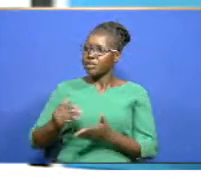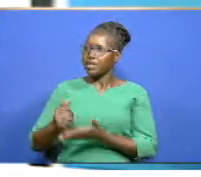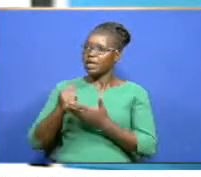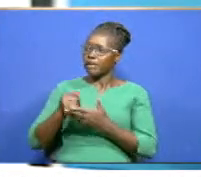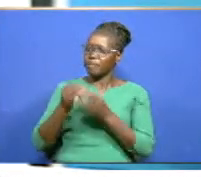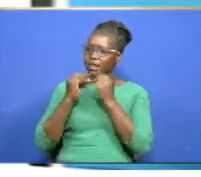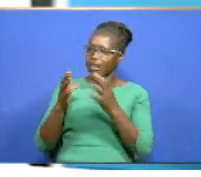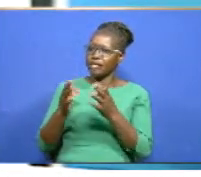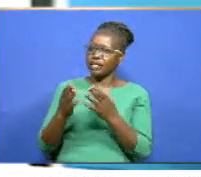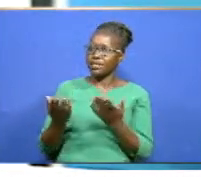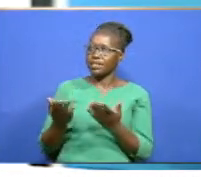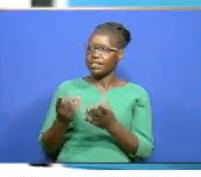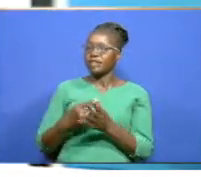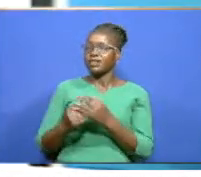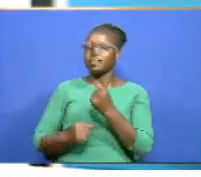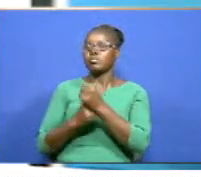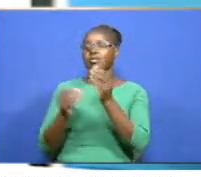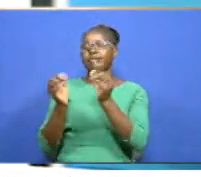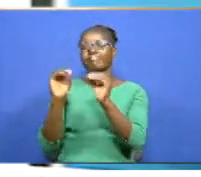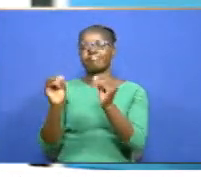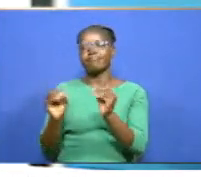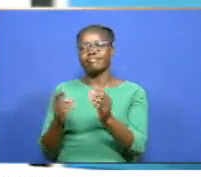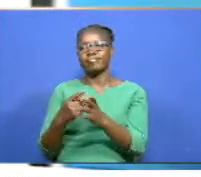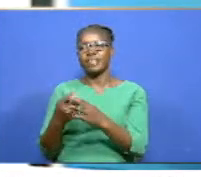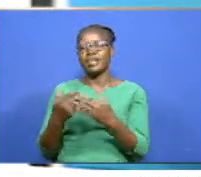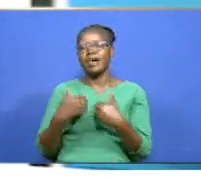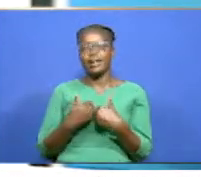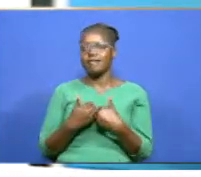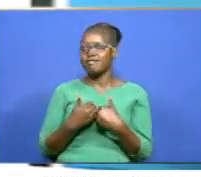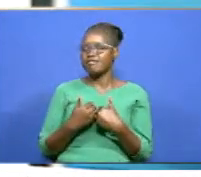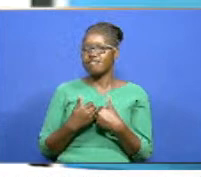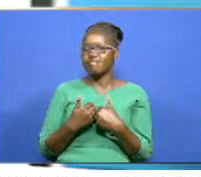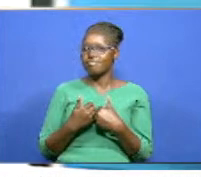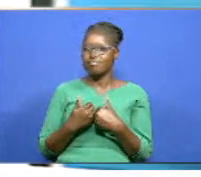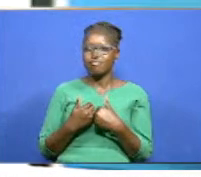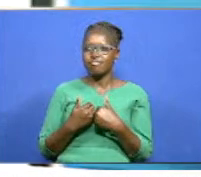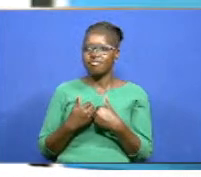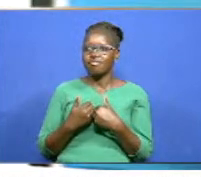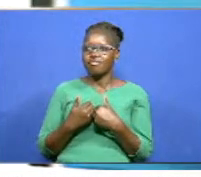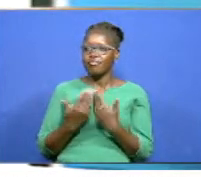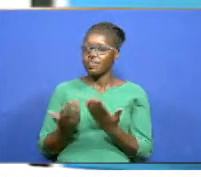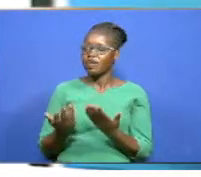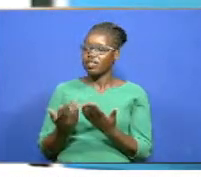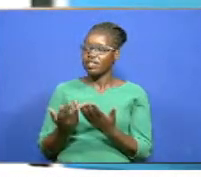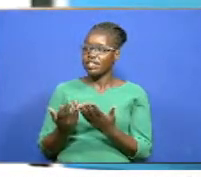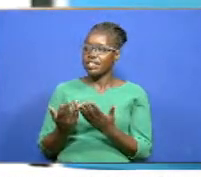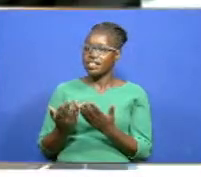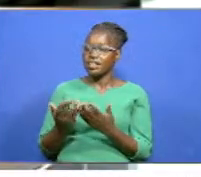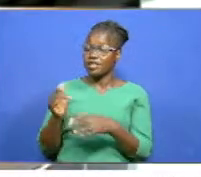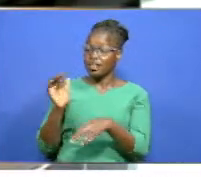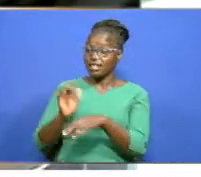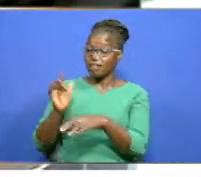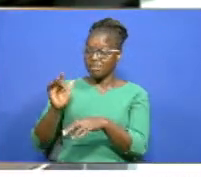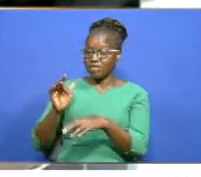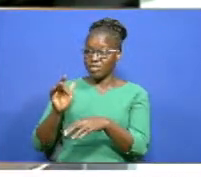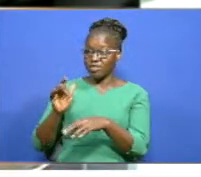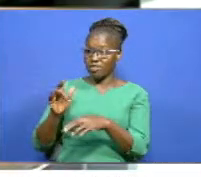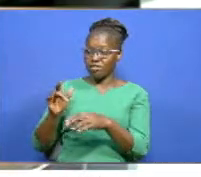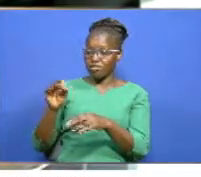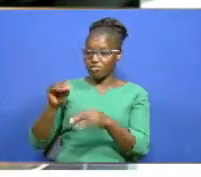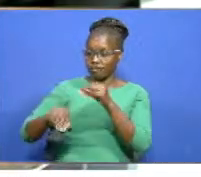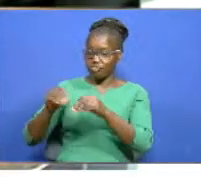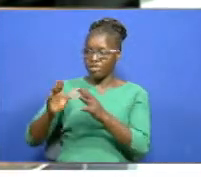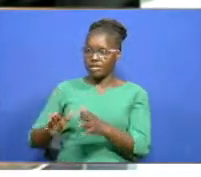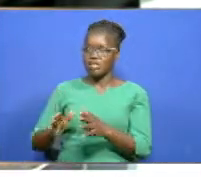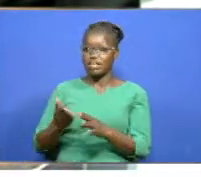government, we are not going to support him. So it will have some sort of replica effect on some few votes as well. And before Musalia Mudavadi